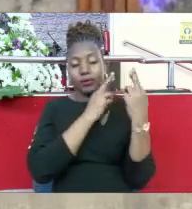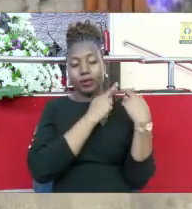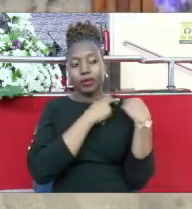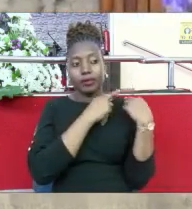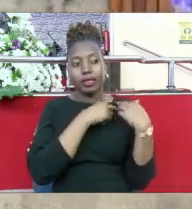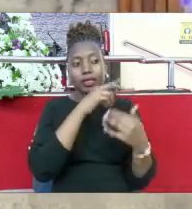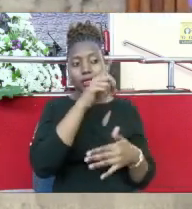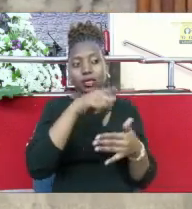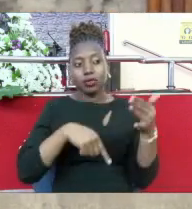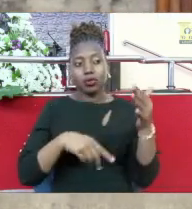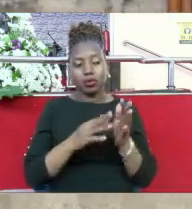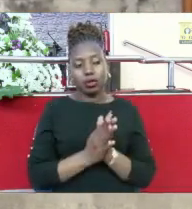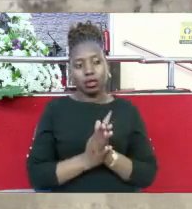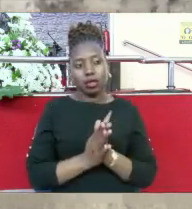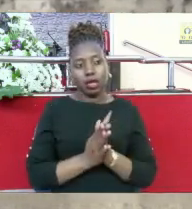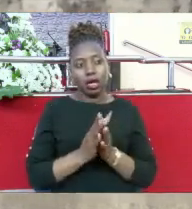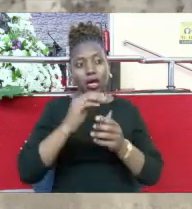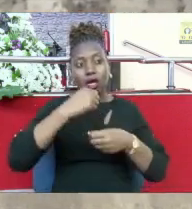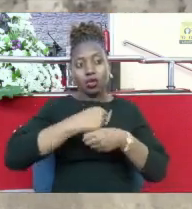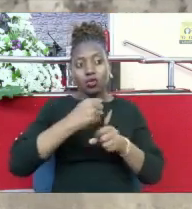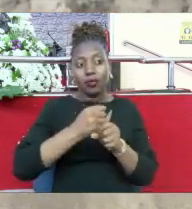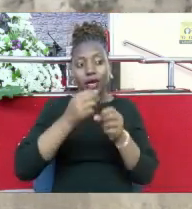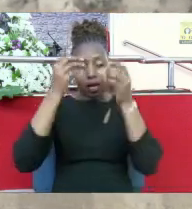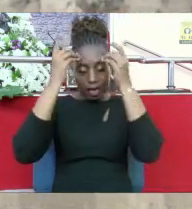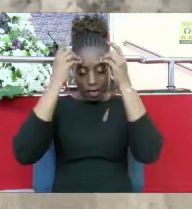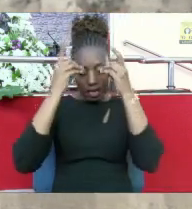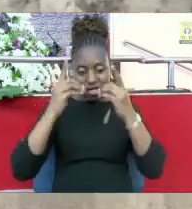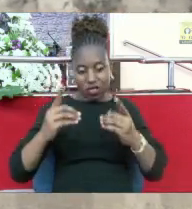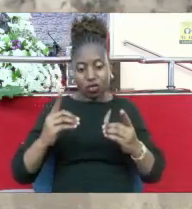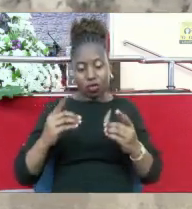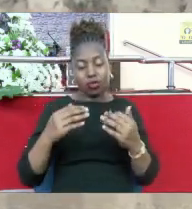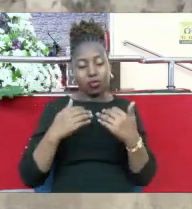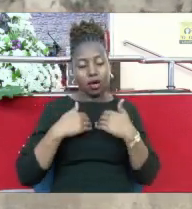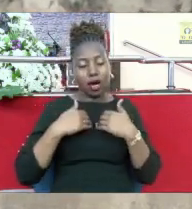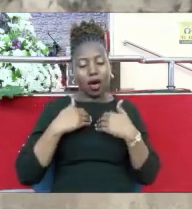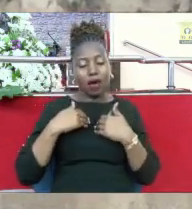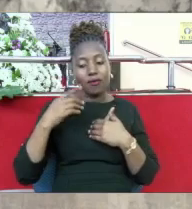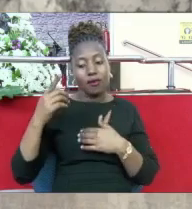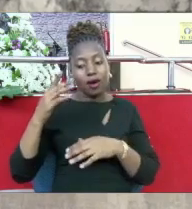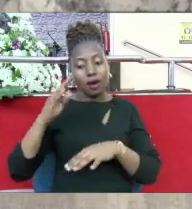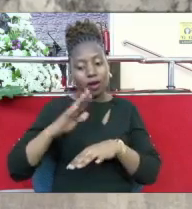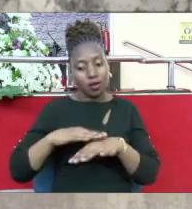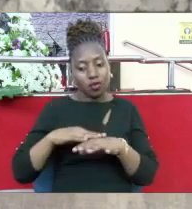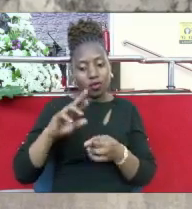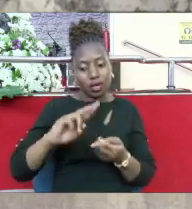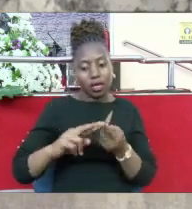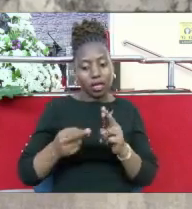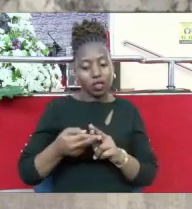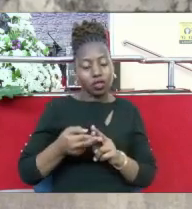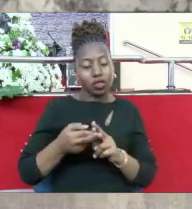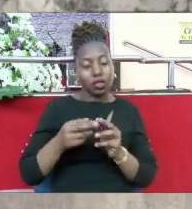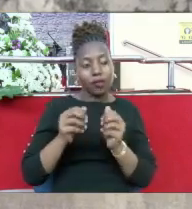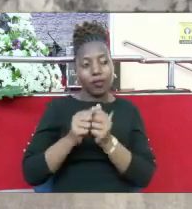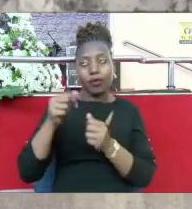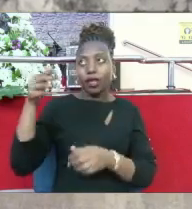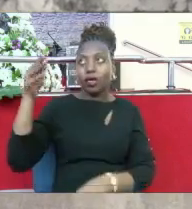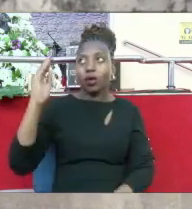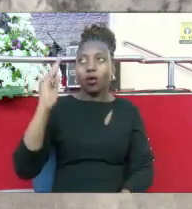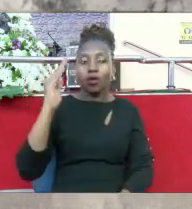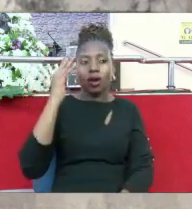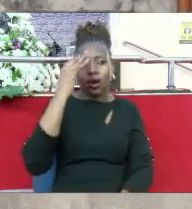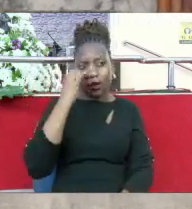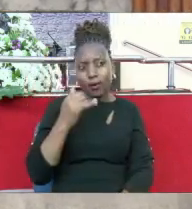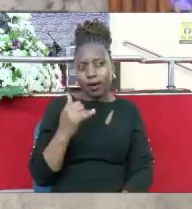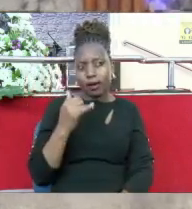make a decision to have a right relationship with God, who is the owner. Ni kufanya uamuzi wa kuwa na uhusiano mzuri na Mungu